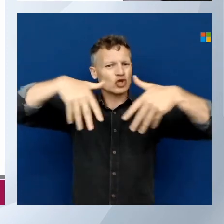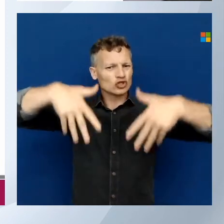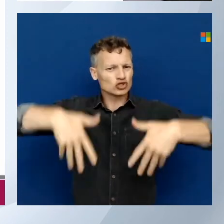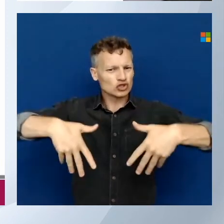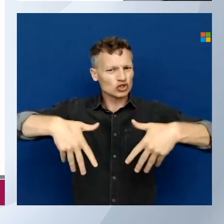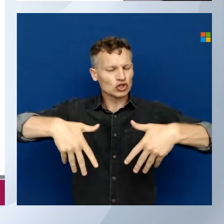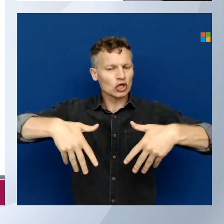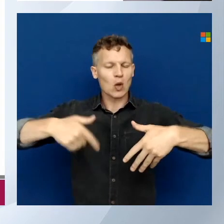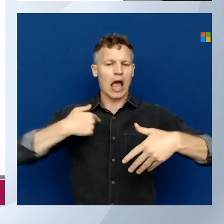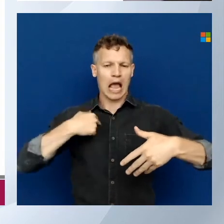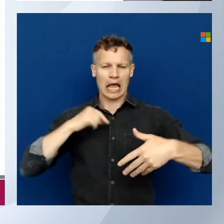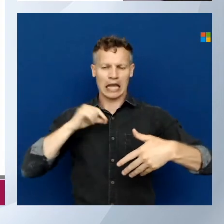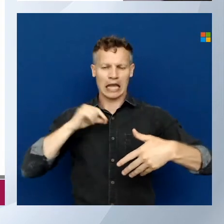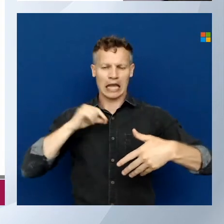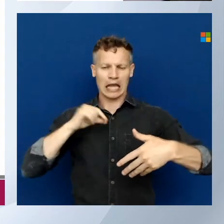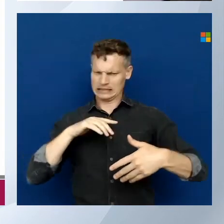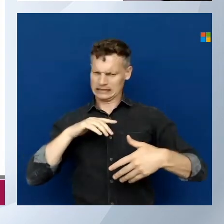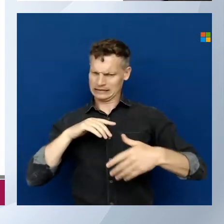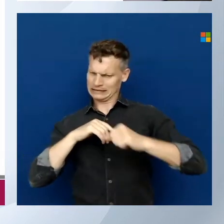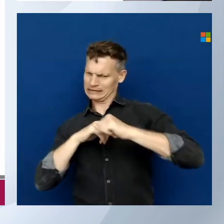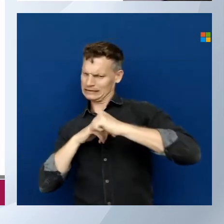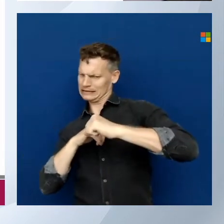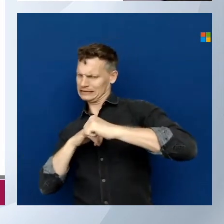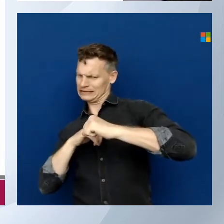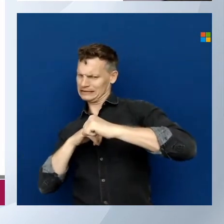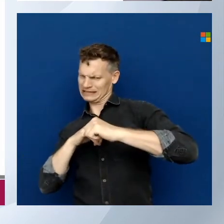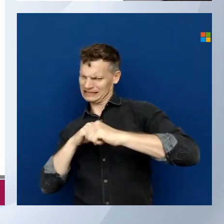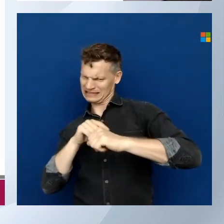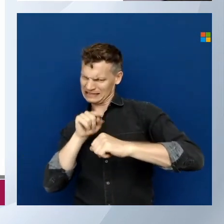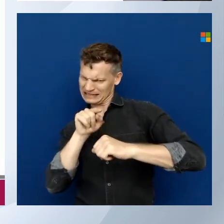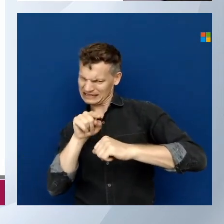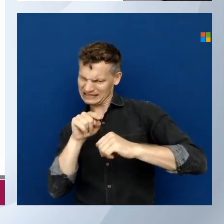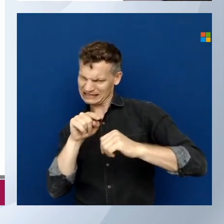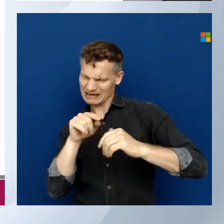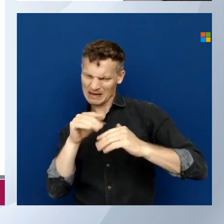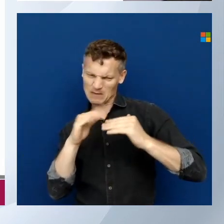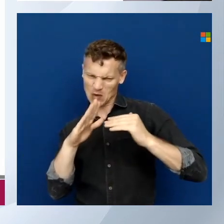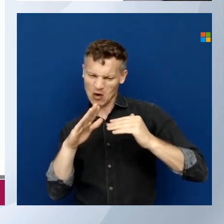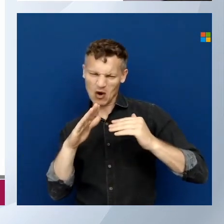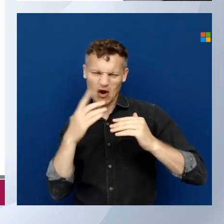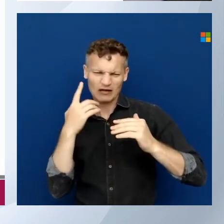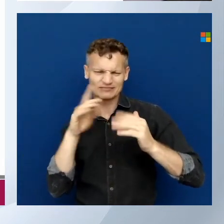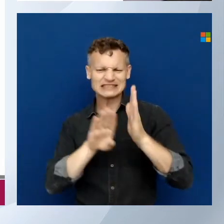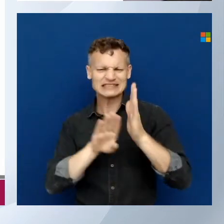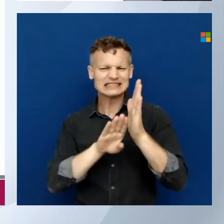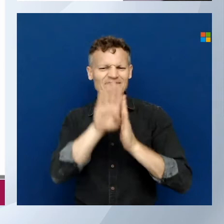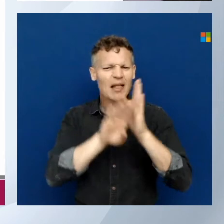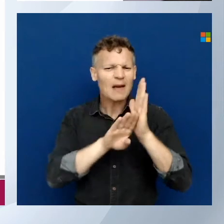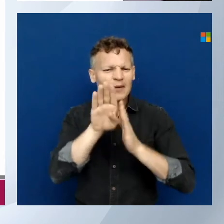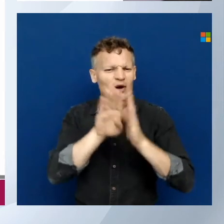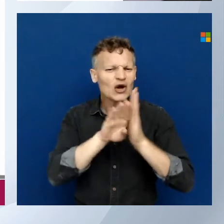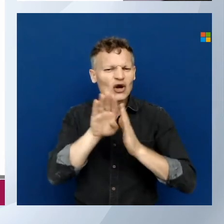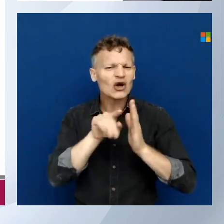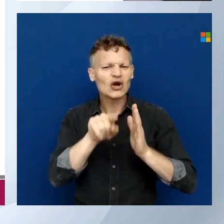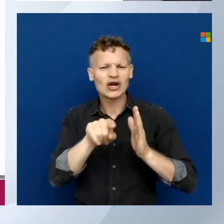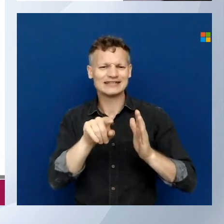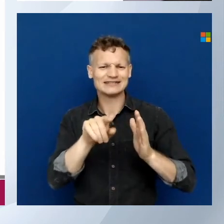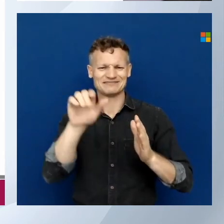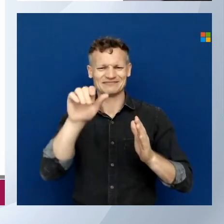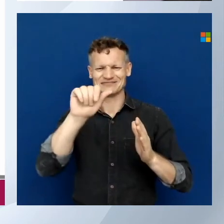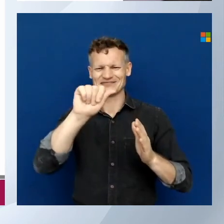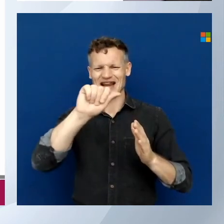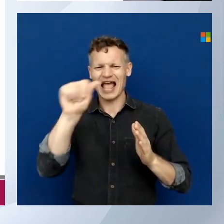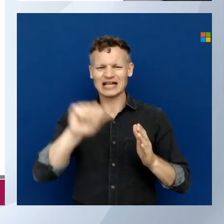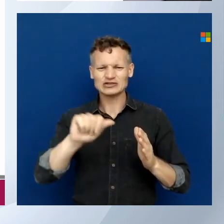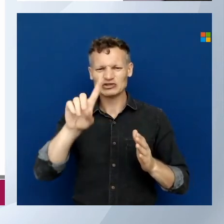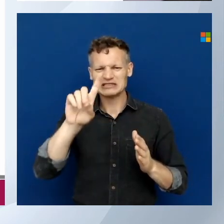comprehending all the different, more developer terms that are associated with Azure DevOps, like pipelines, like